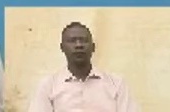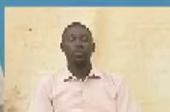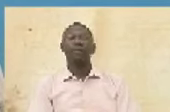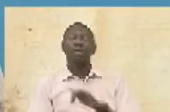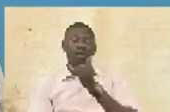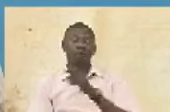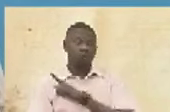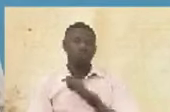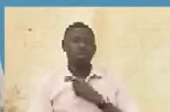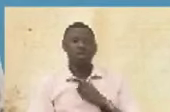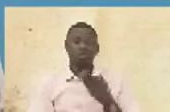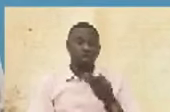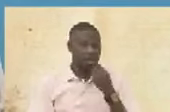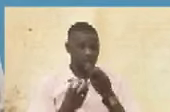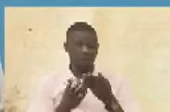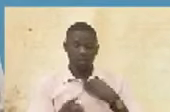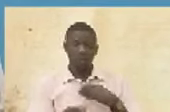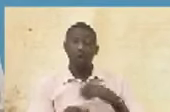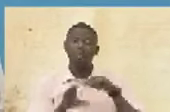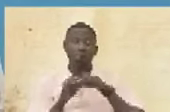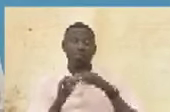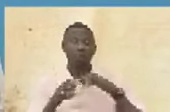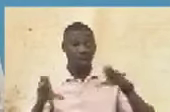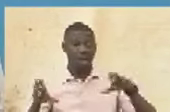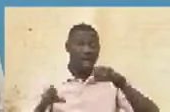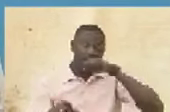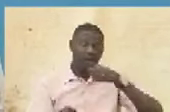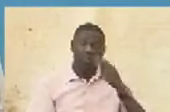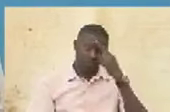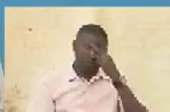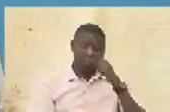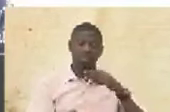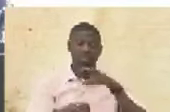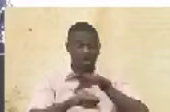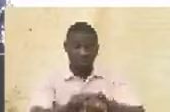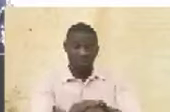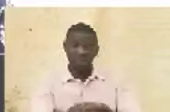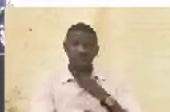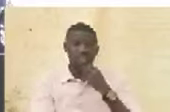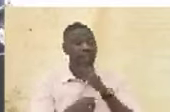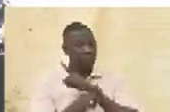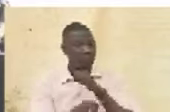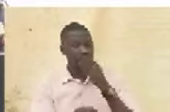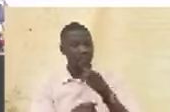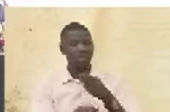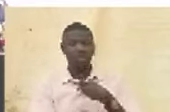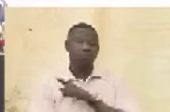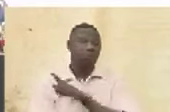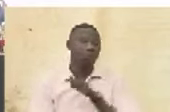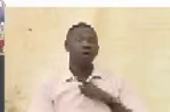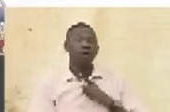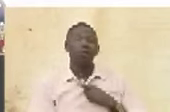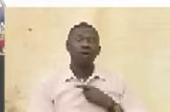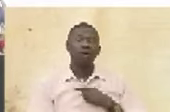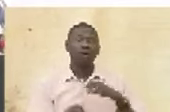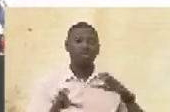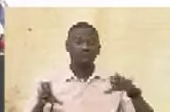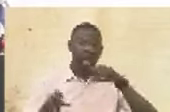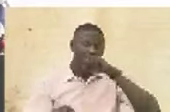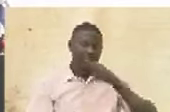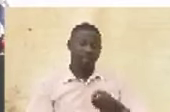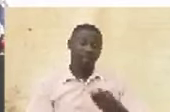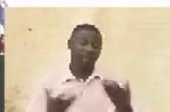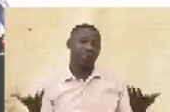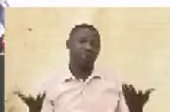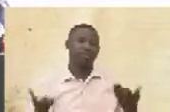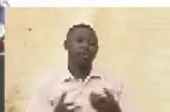we were accused of being witches. The reason for capturing us was that they said we were witches and wizards. That's why they caught us. My